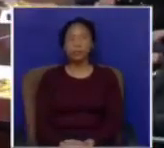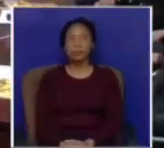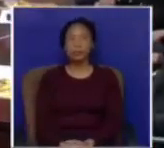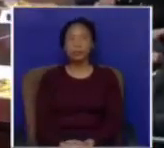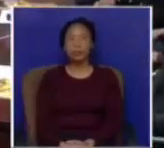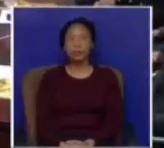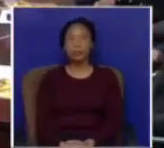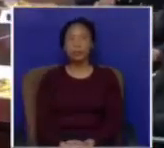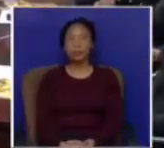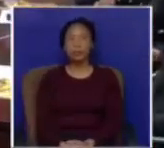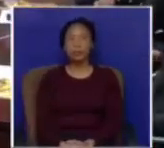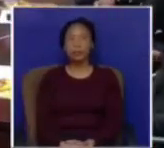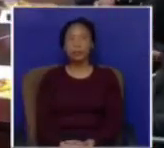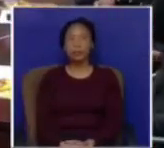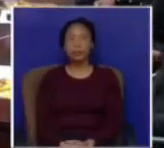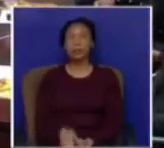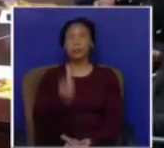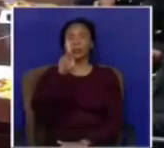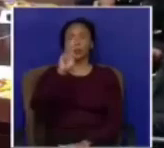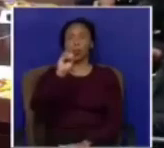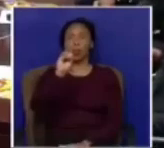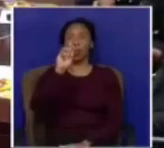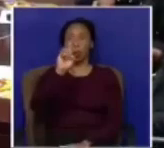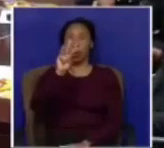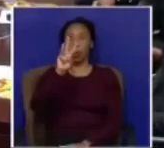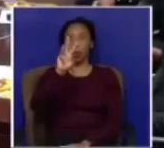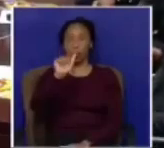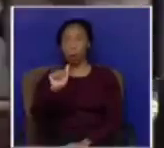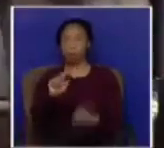Kodwa ngediso, good enough.